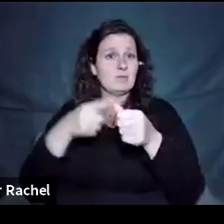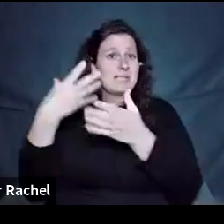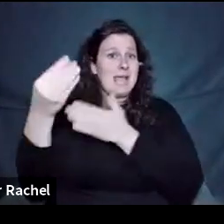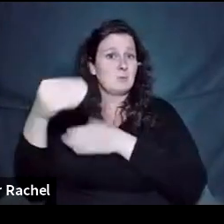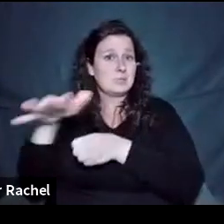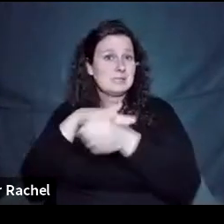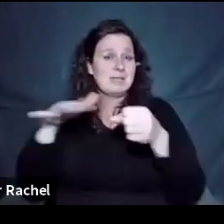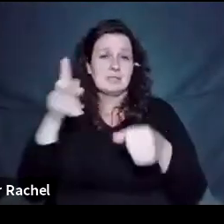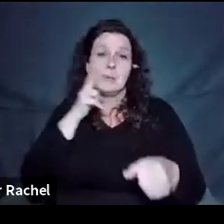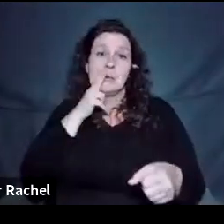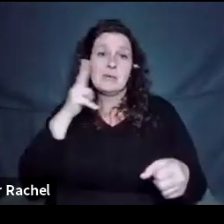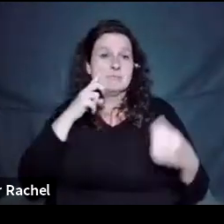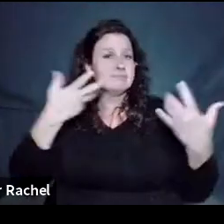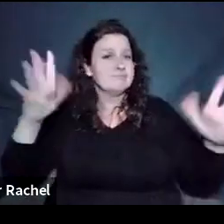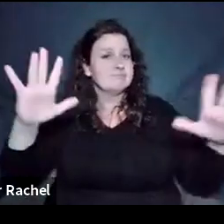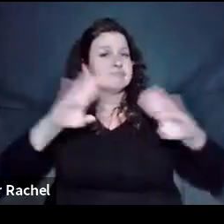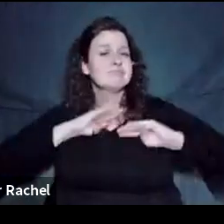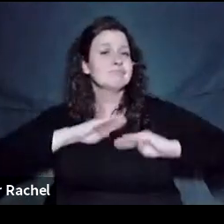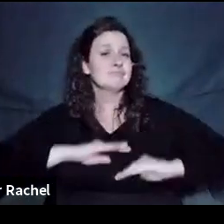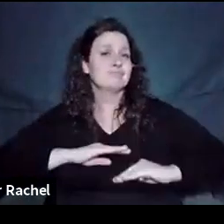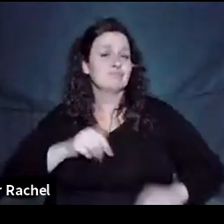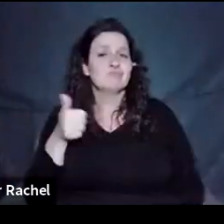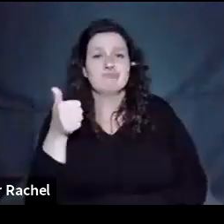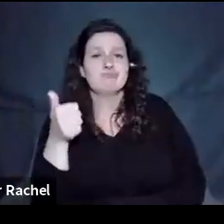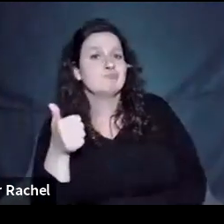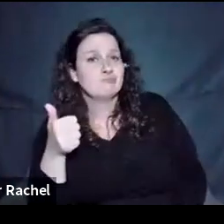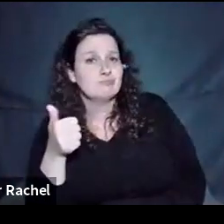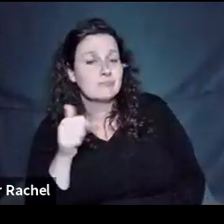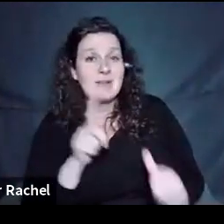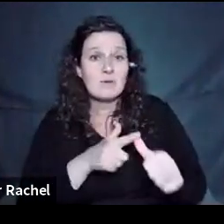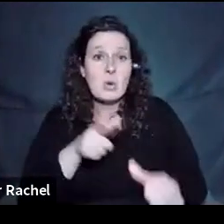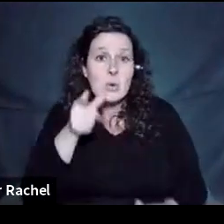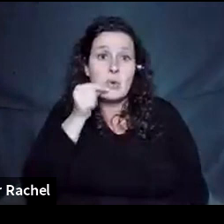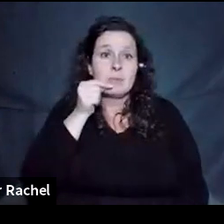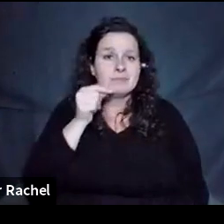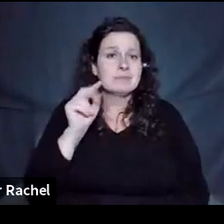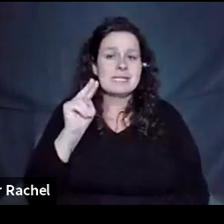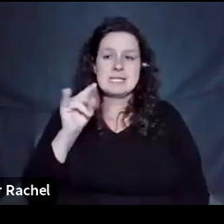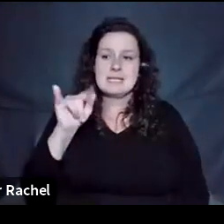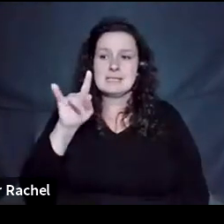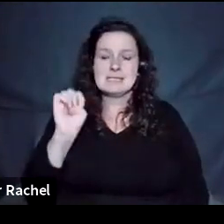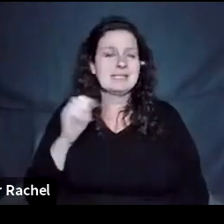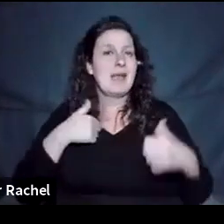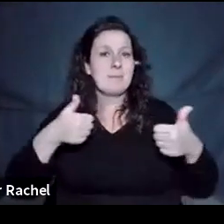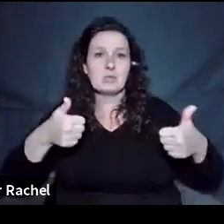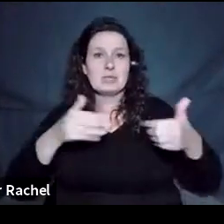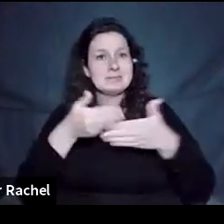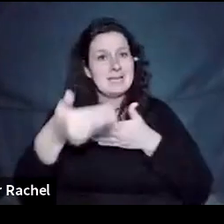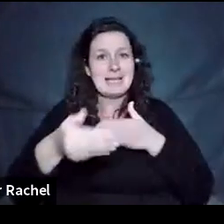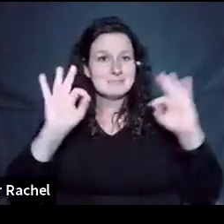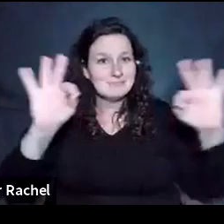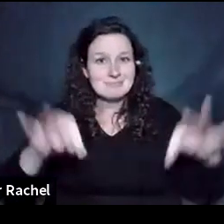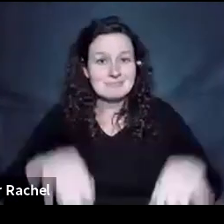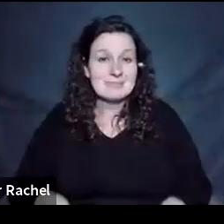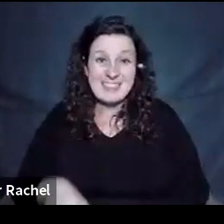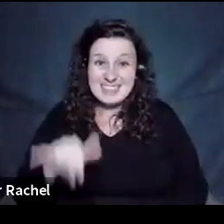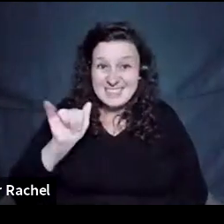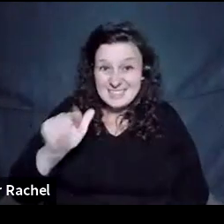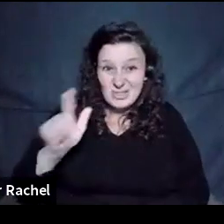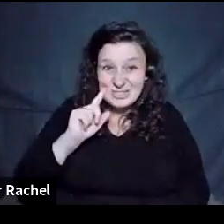space. Once she got her first drag of nicotine, she's like, all right, I'm good, next. And that was all she